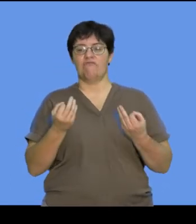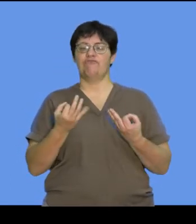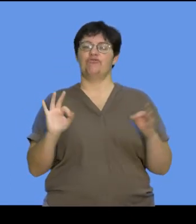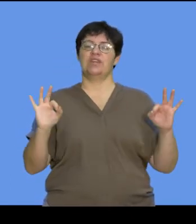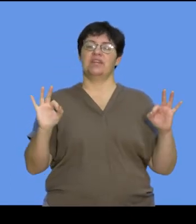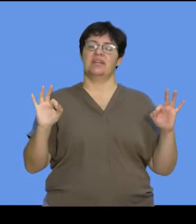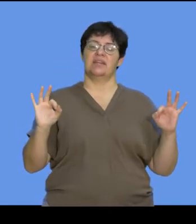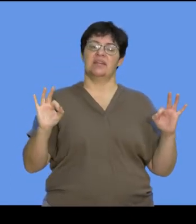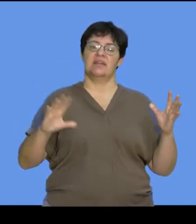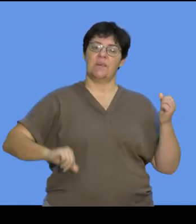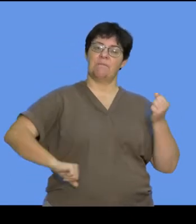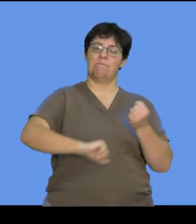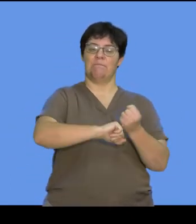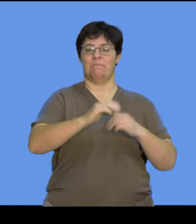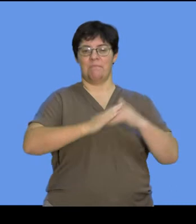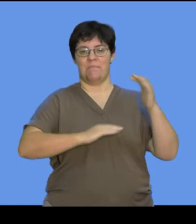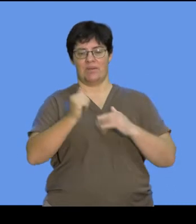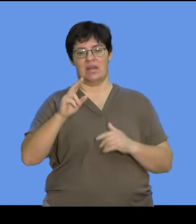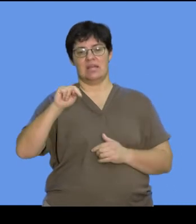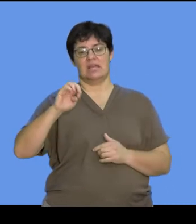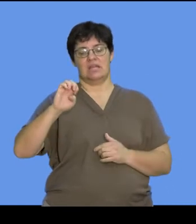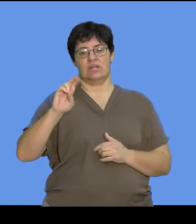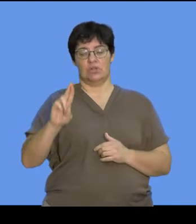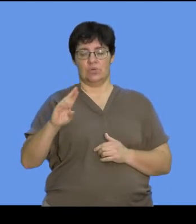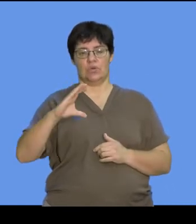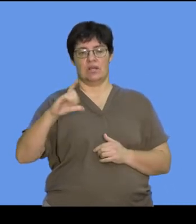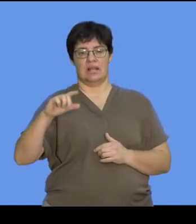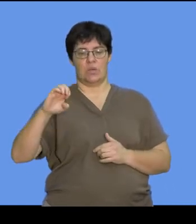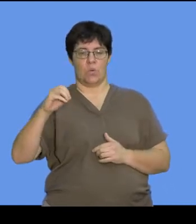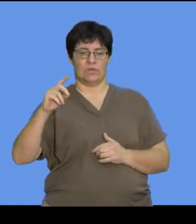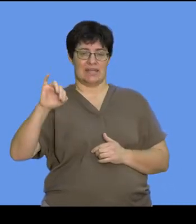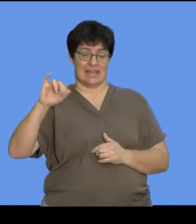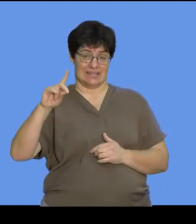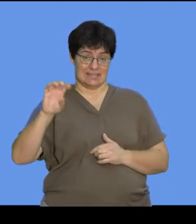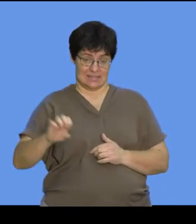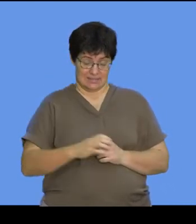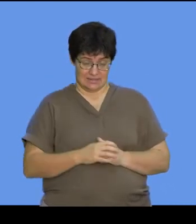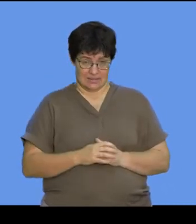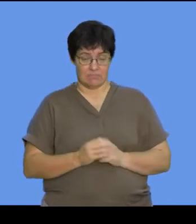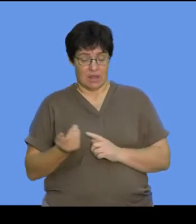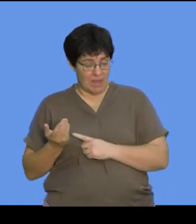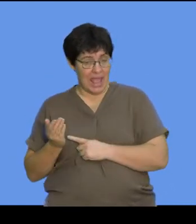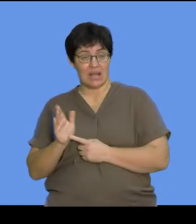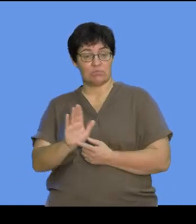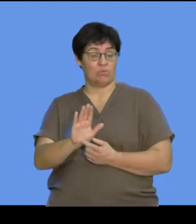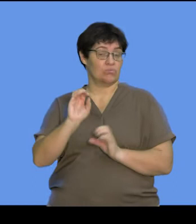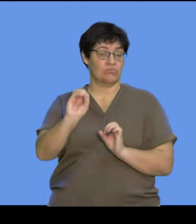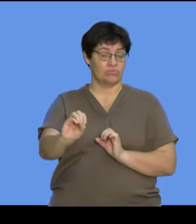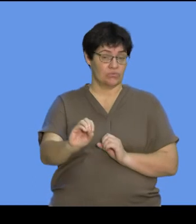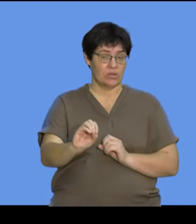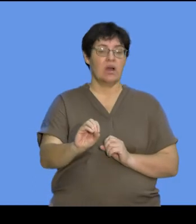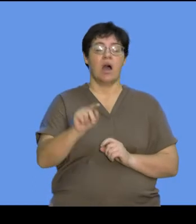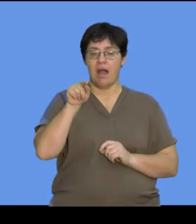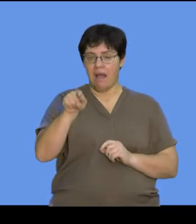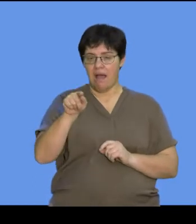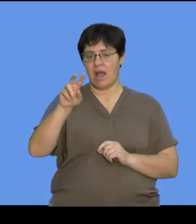free complementary building blocks called nucleotides. So these templates are now exposed, we